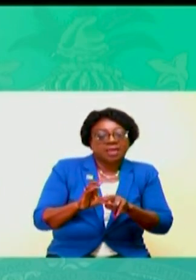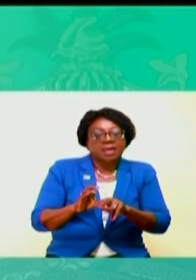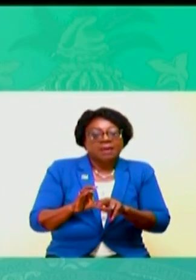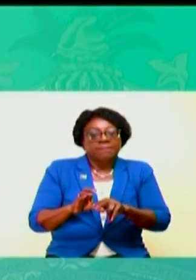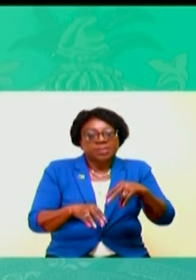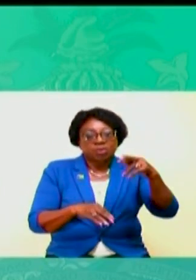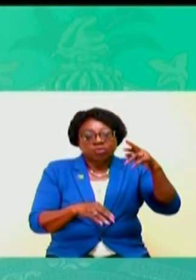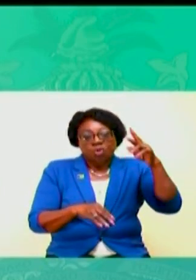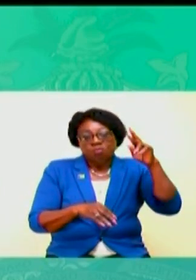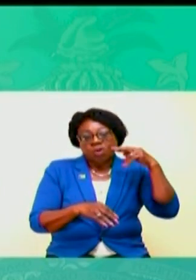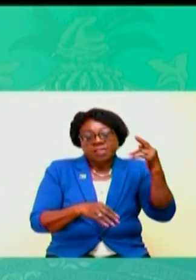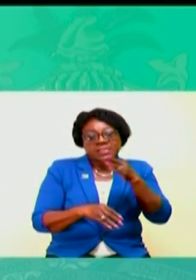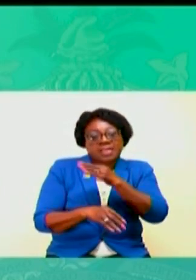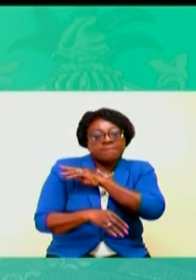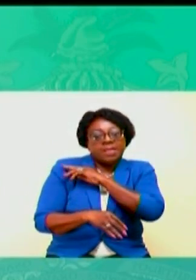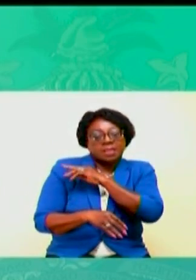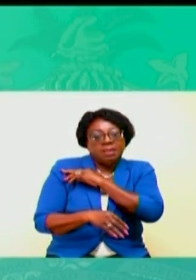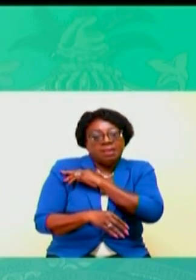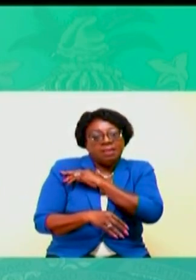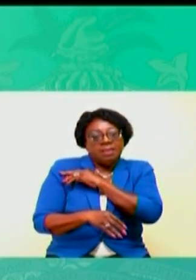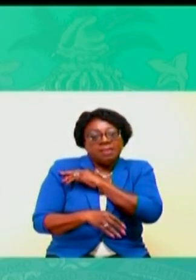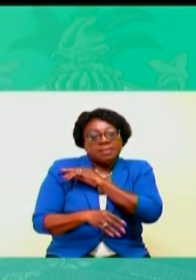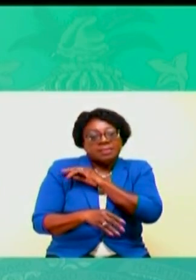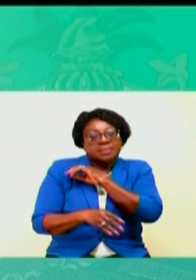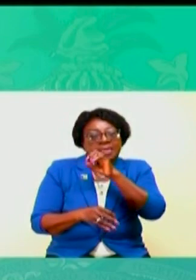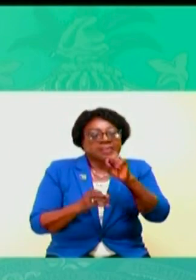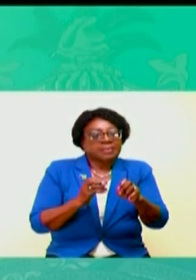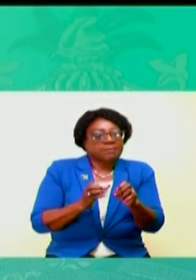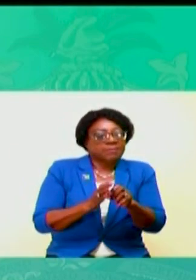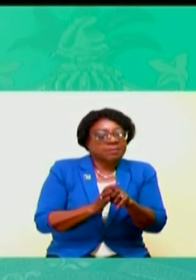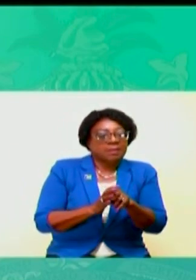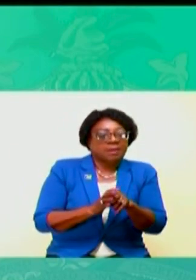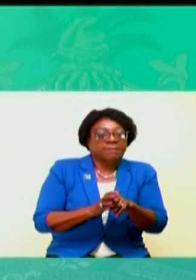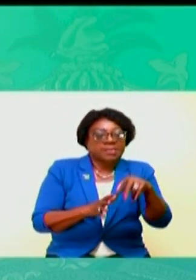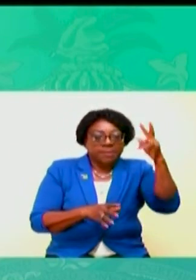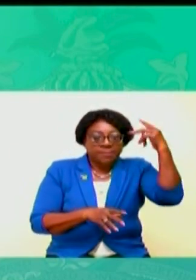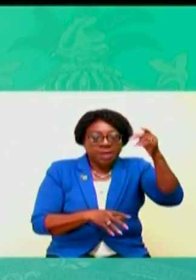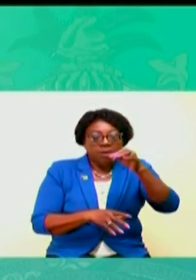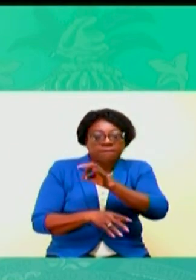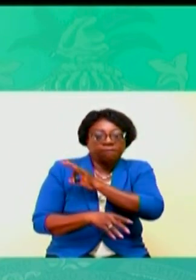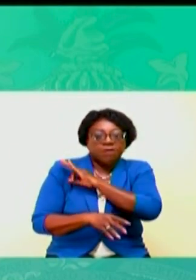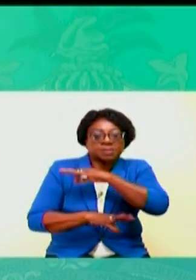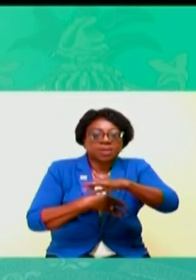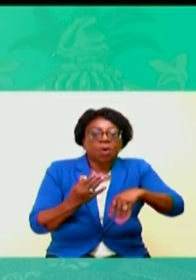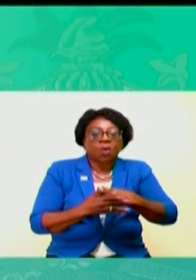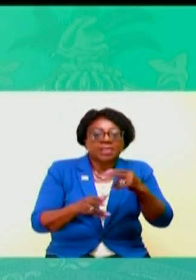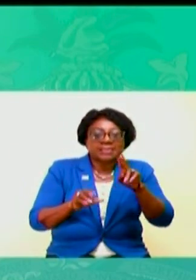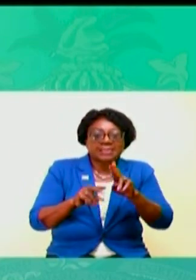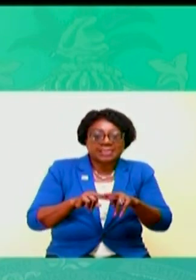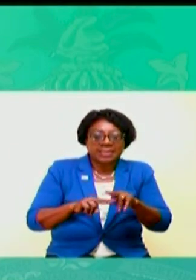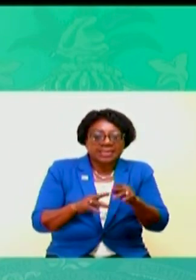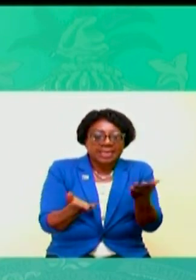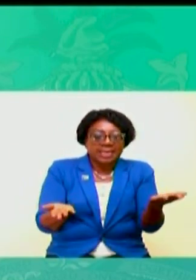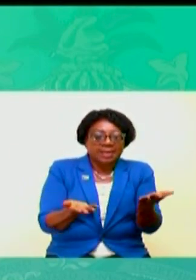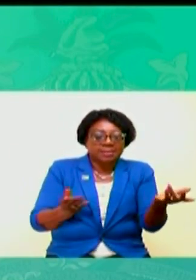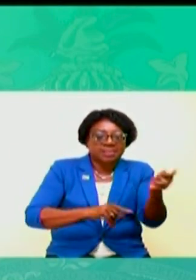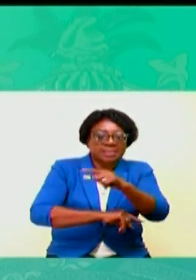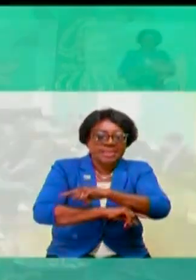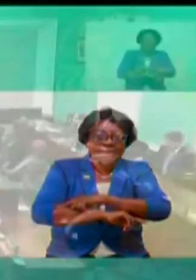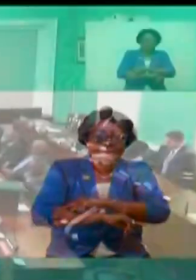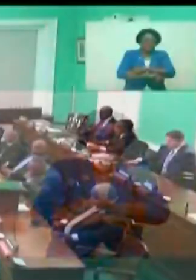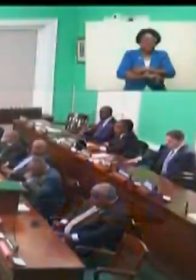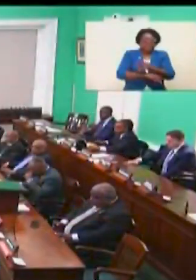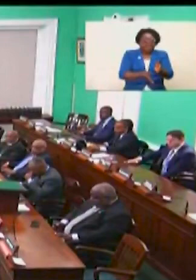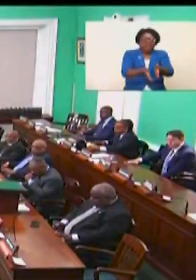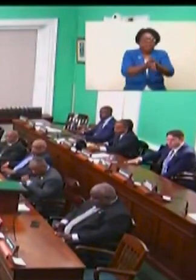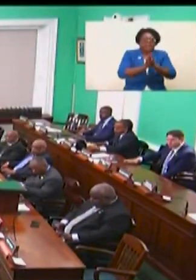Miller, the executives, my coordinator, Mr. Perry Forbes, are all seated in the gallery today. I would